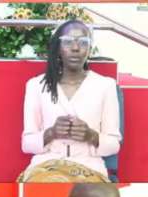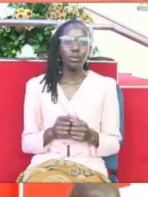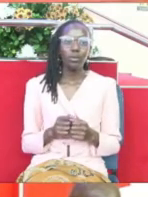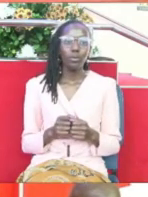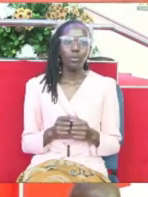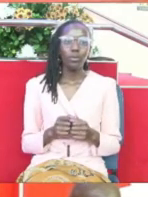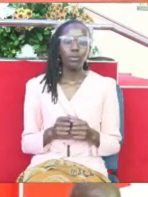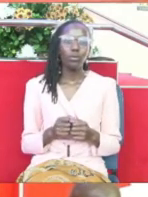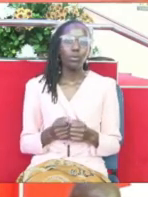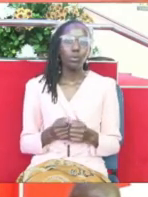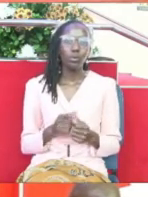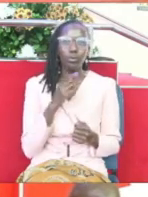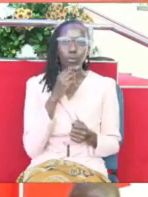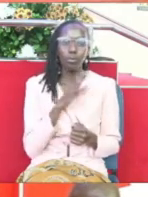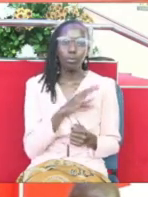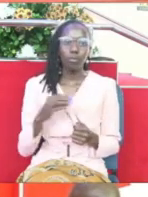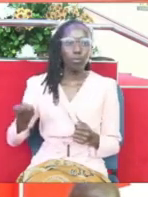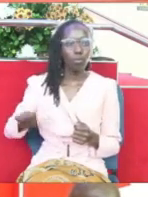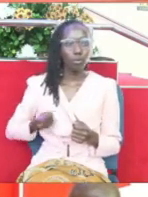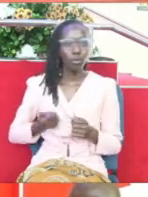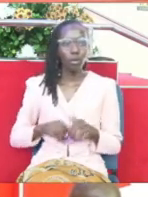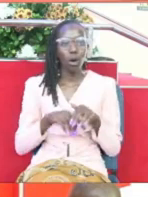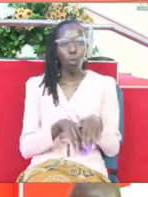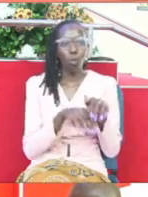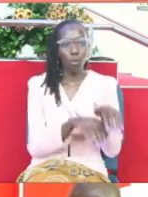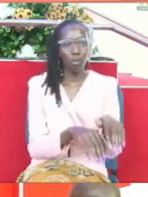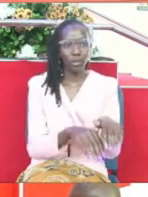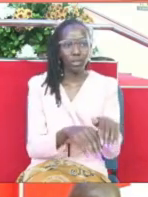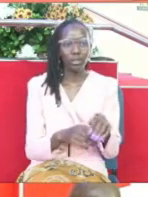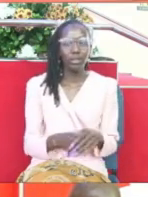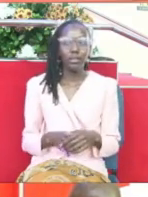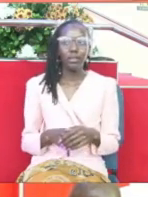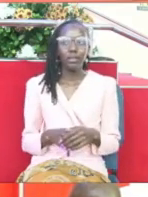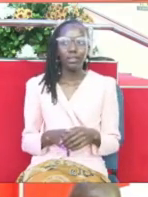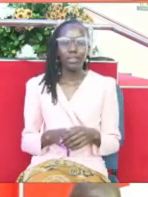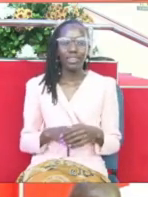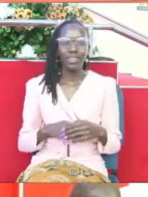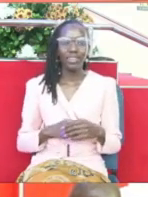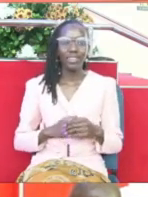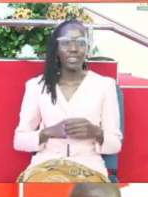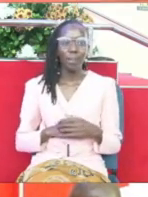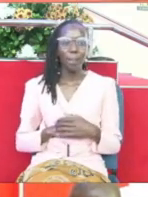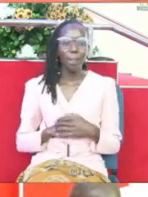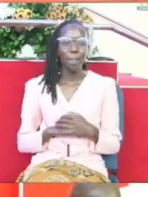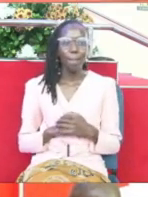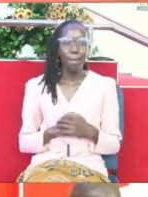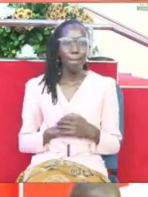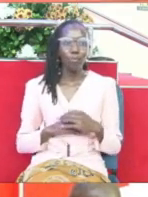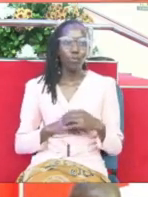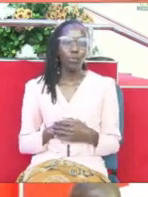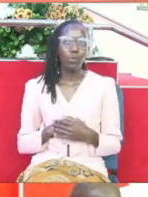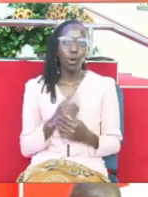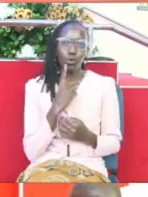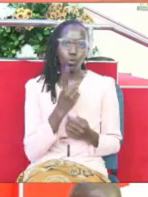they come from the end of Zimmerman to the other end of Zimmerman, that they will become pregnant. It's not possible. Haiwezekani mwanamke atakatembea soka sehemu moja